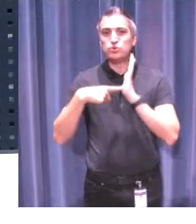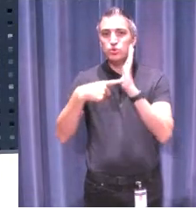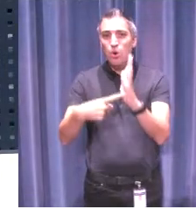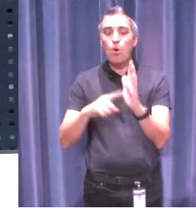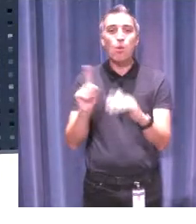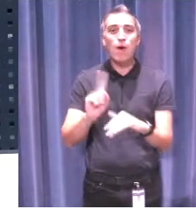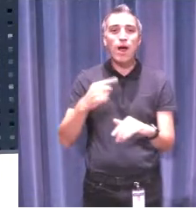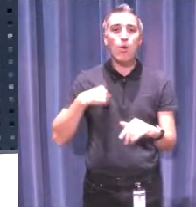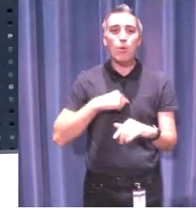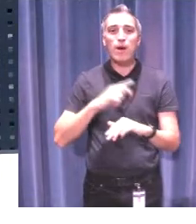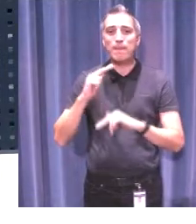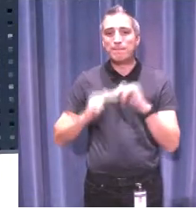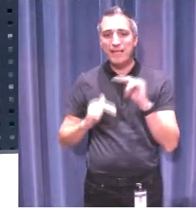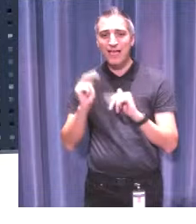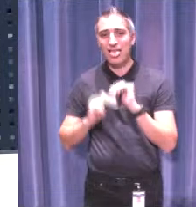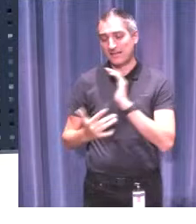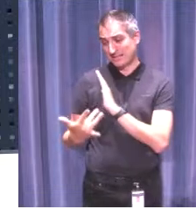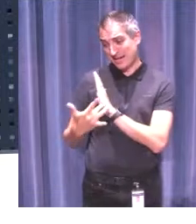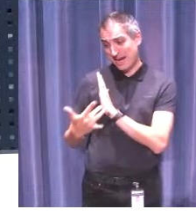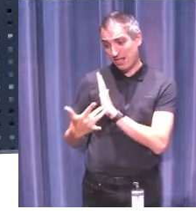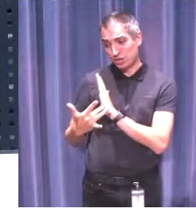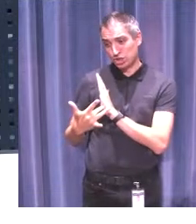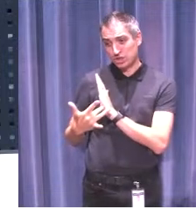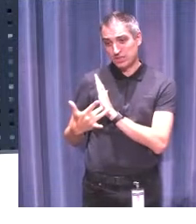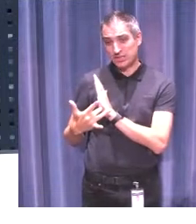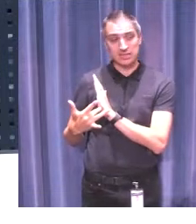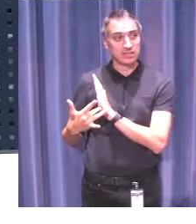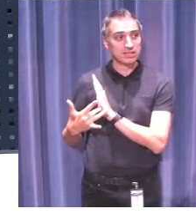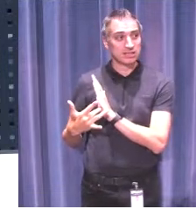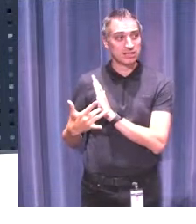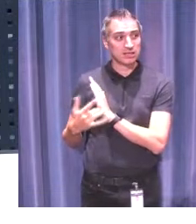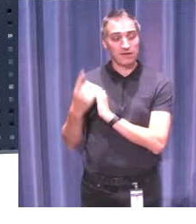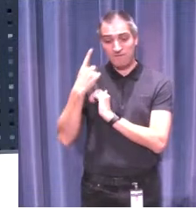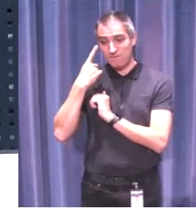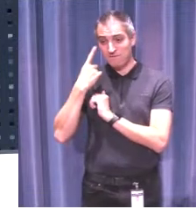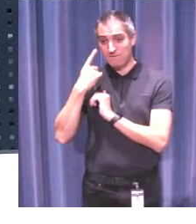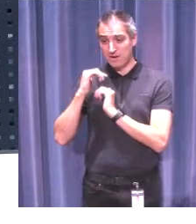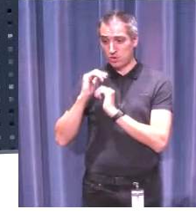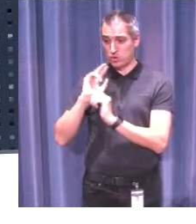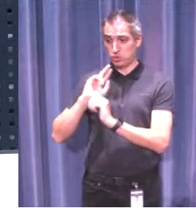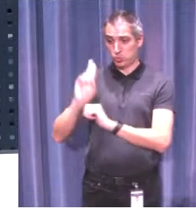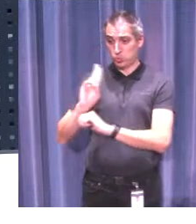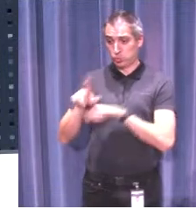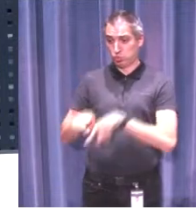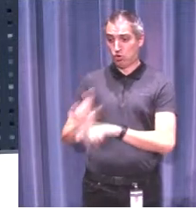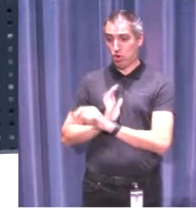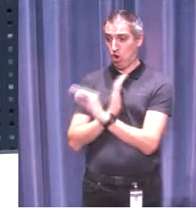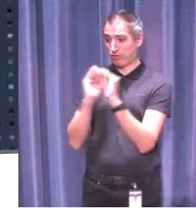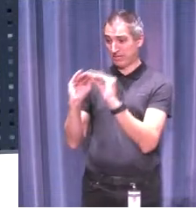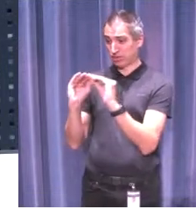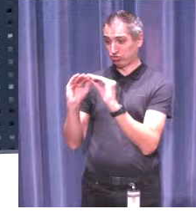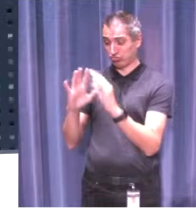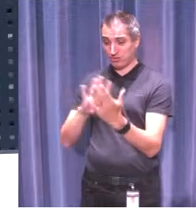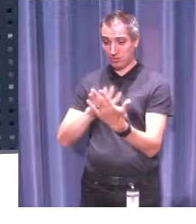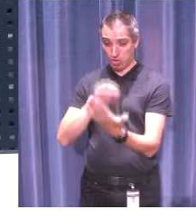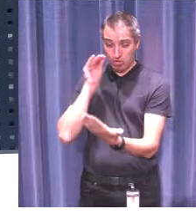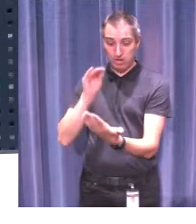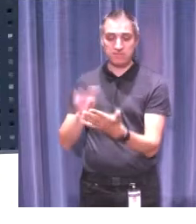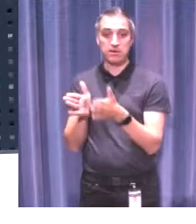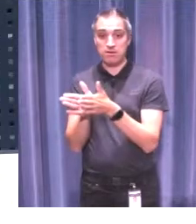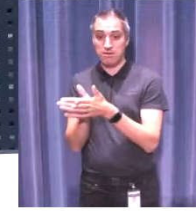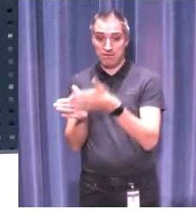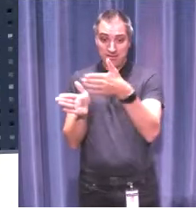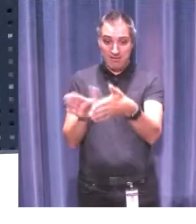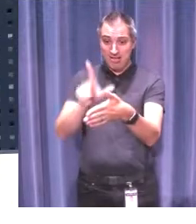built technology into our teaching and learning. And we had an adjacent lab.